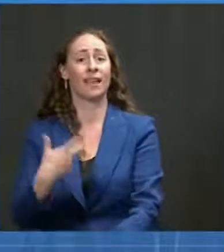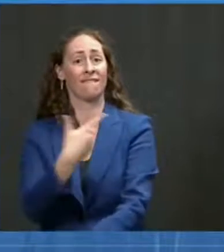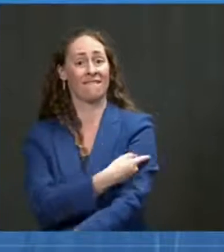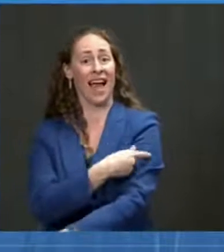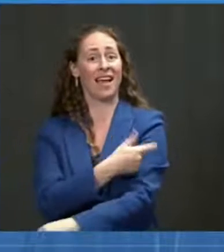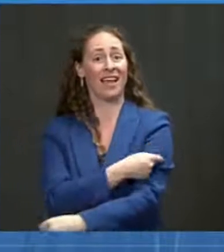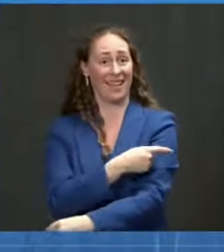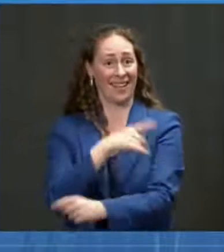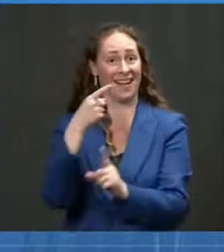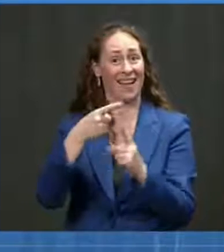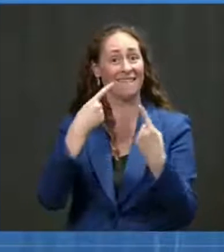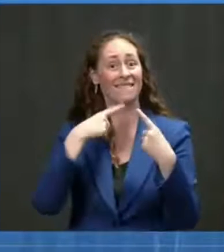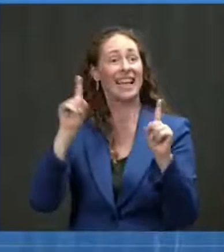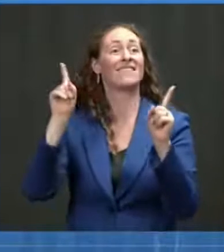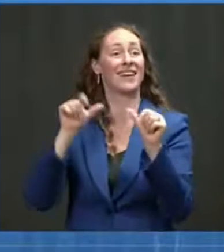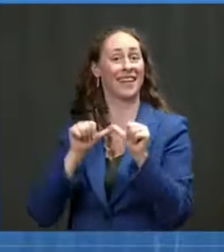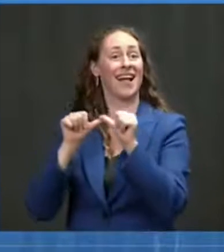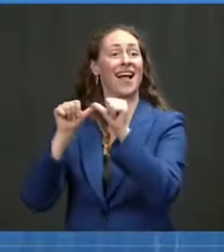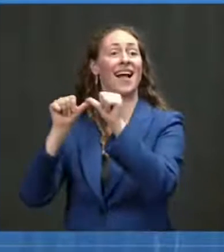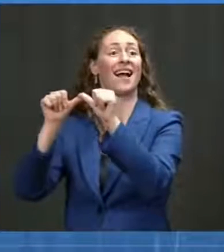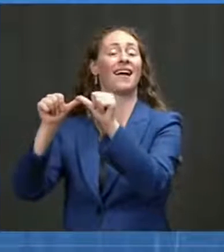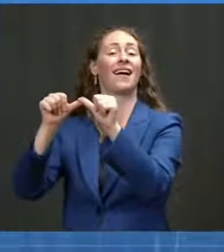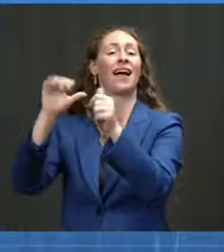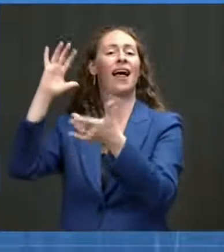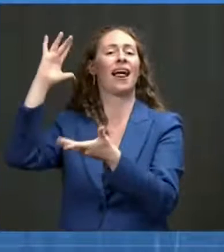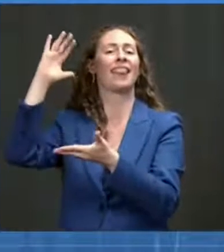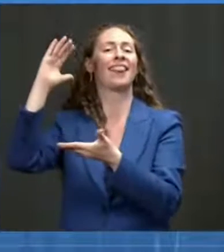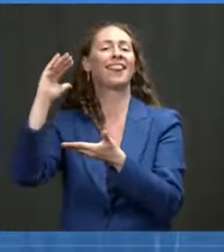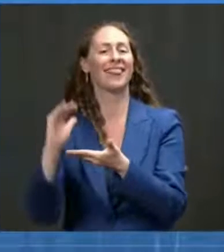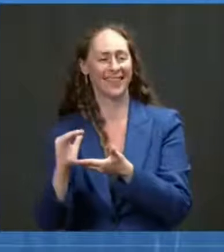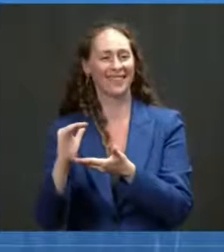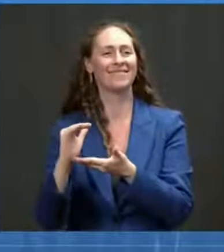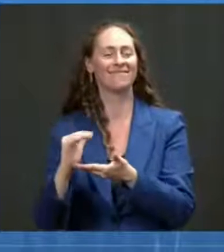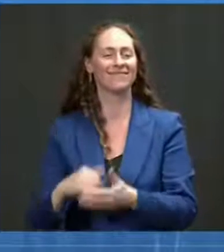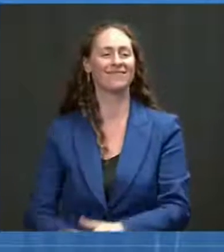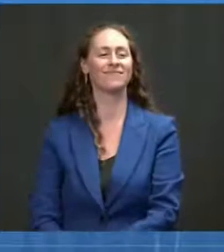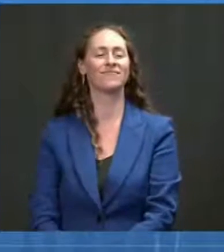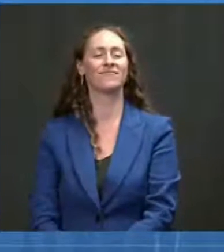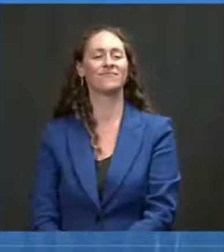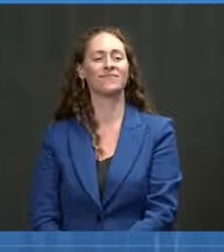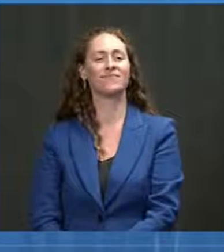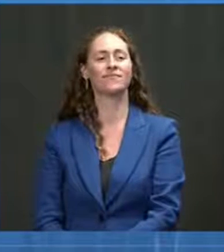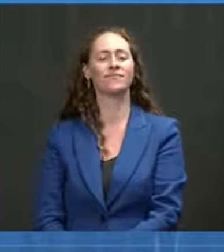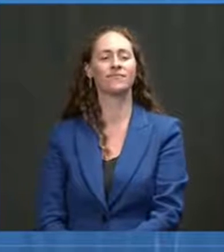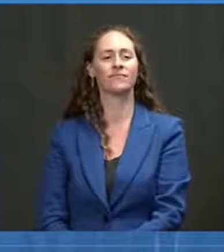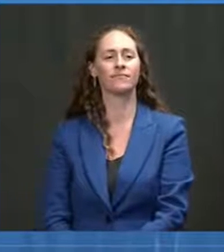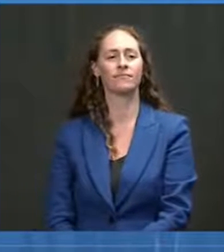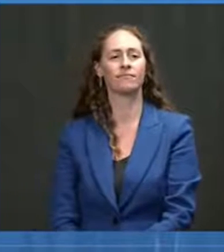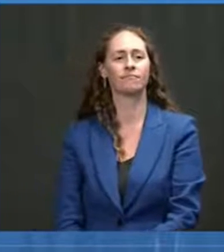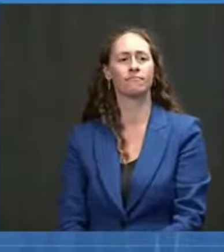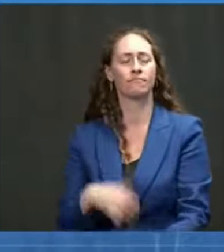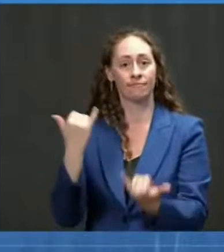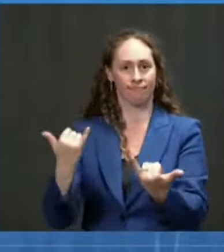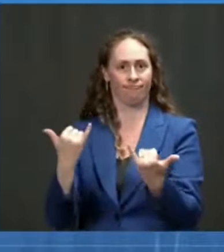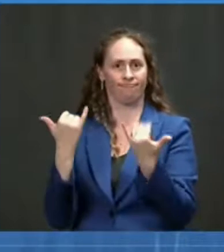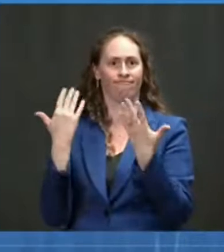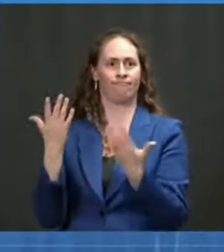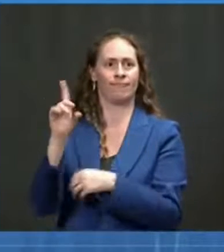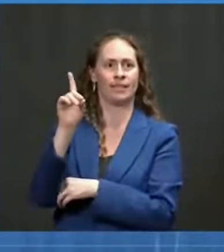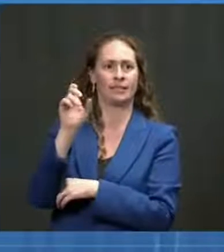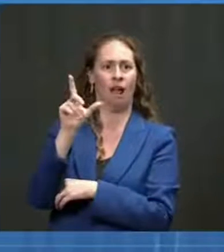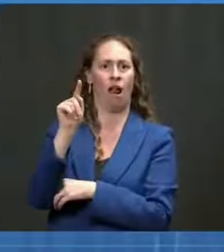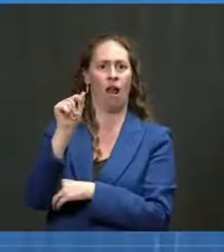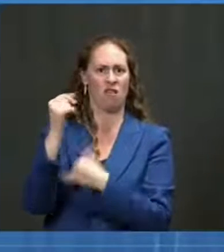infection among those who are most vulnerable, including during months where Delta was the predominant circulating variant.